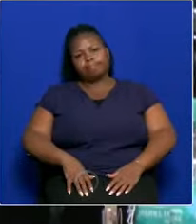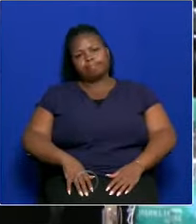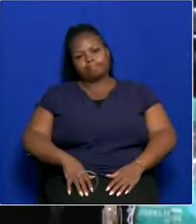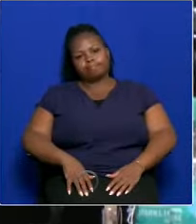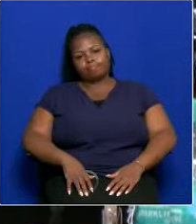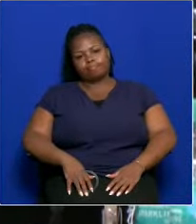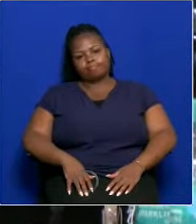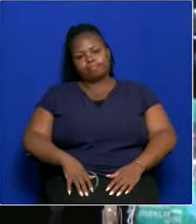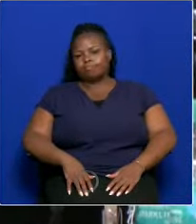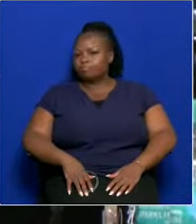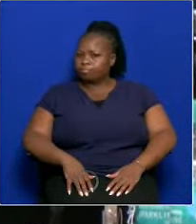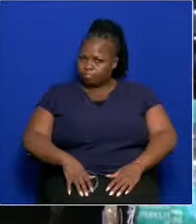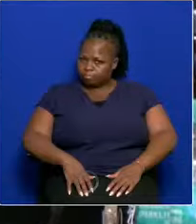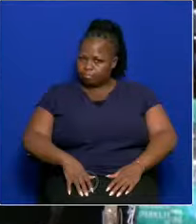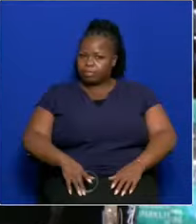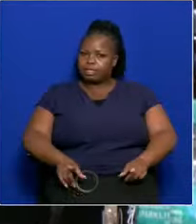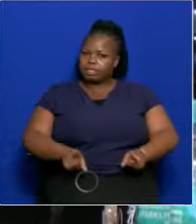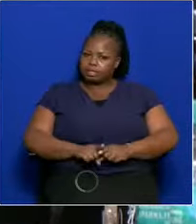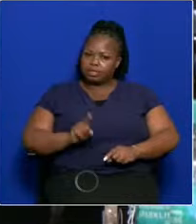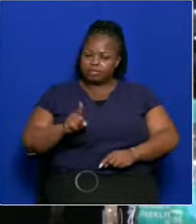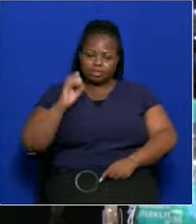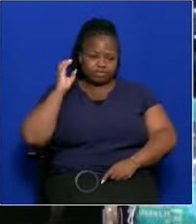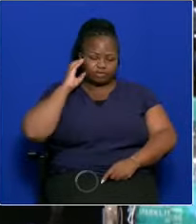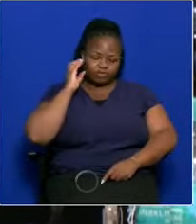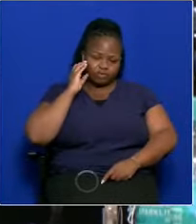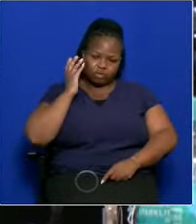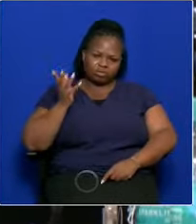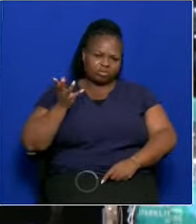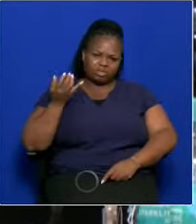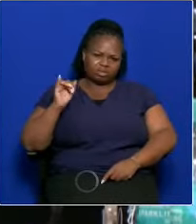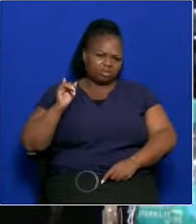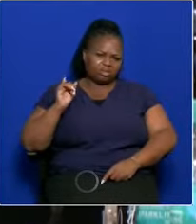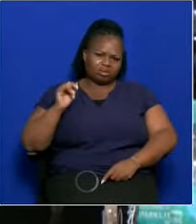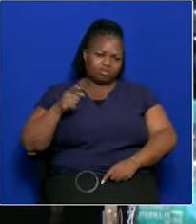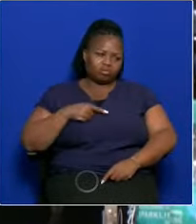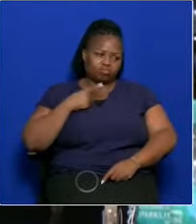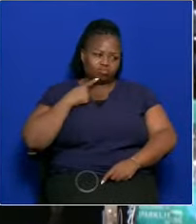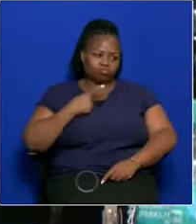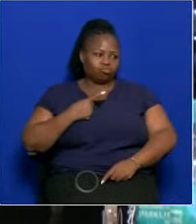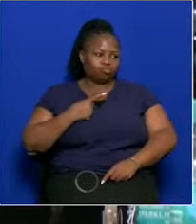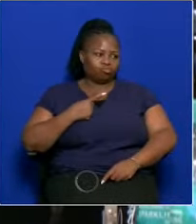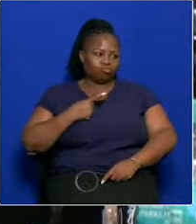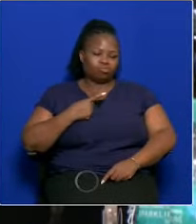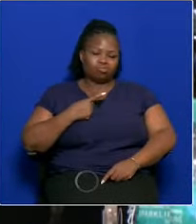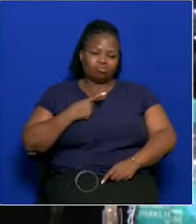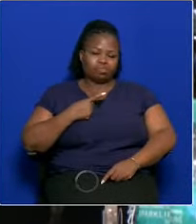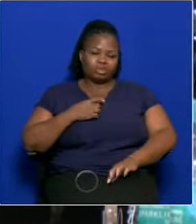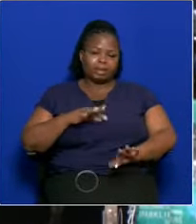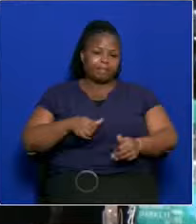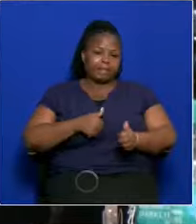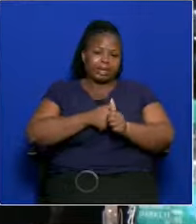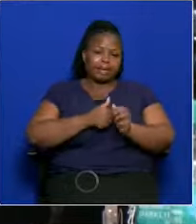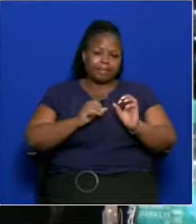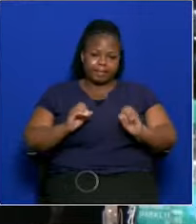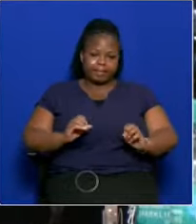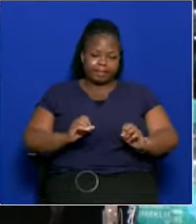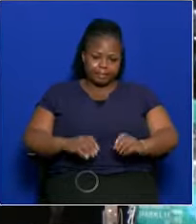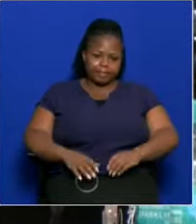even with this phone, your version remains that there was no backup.